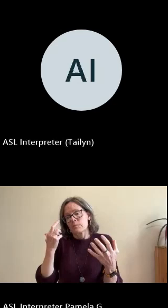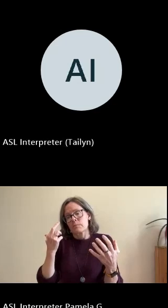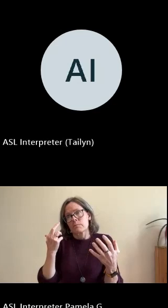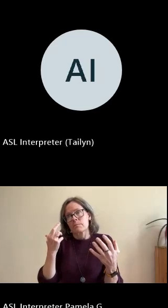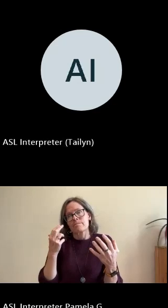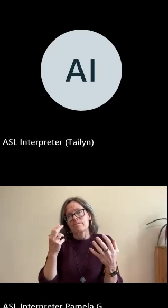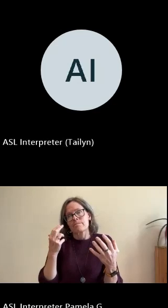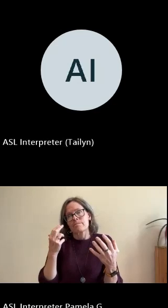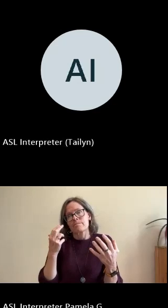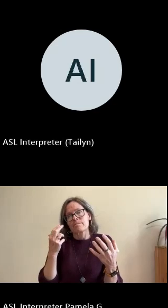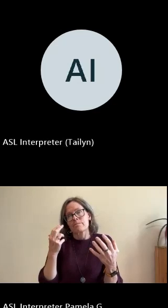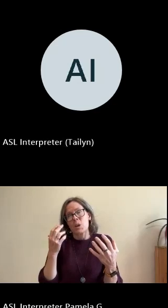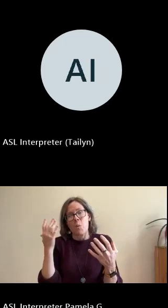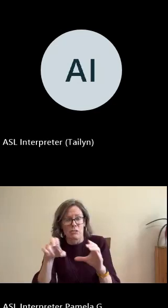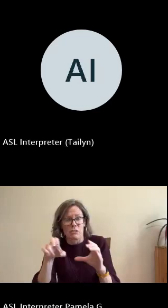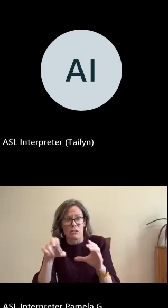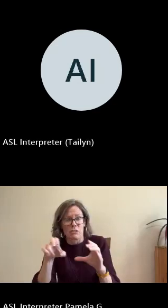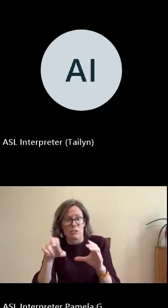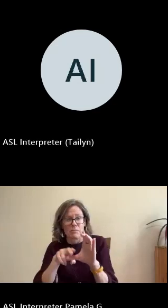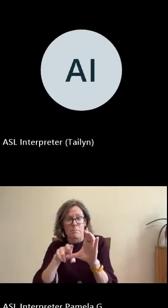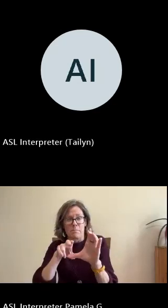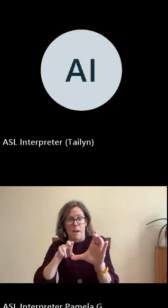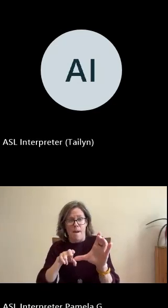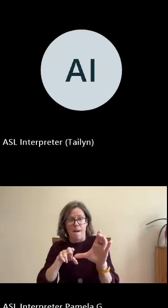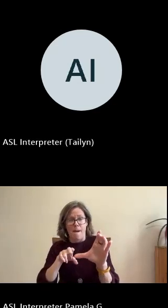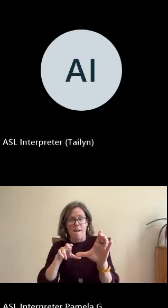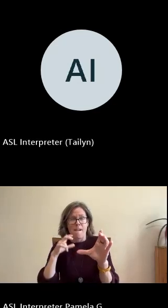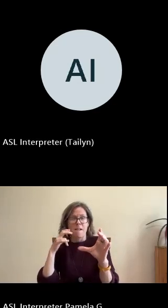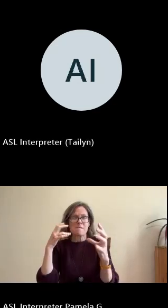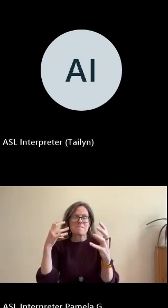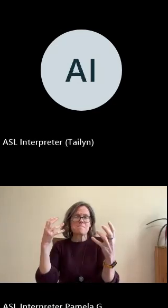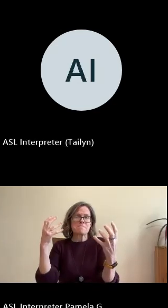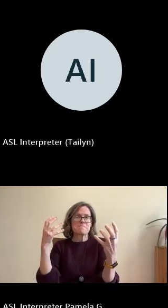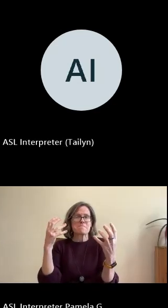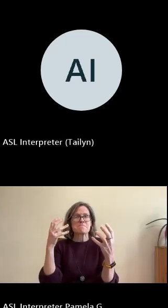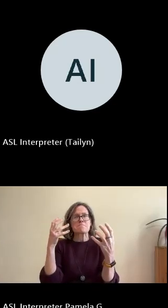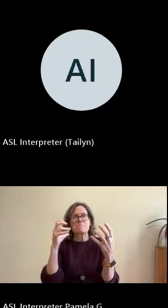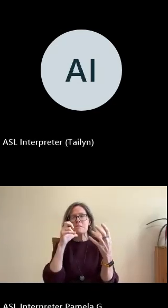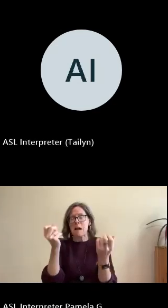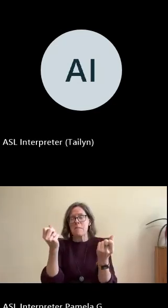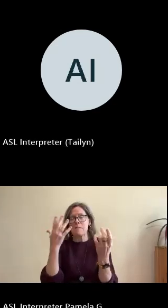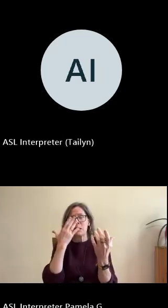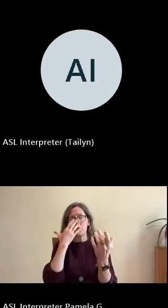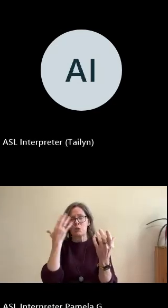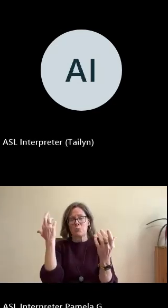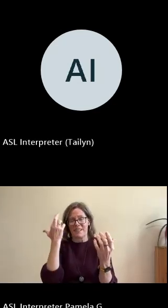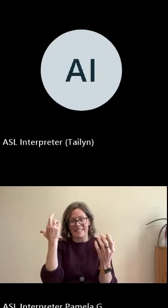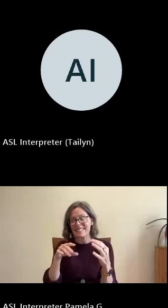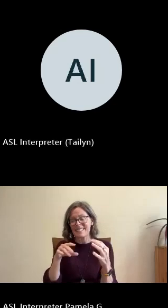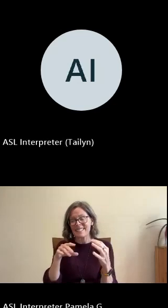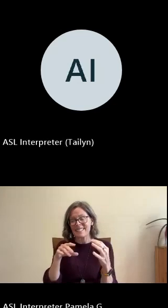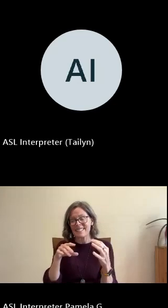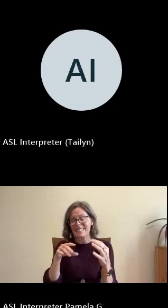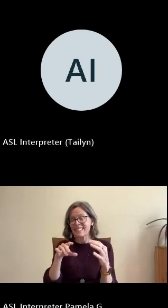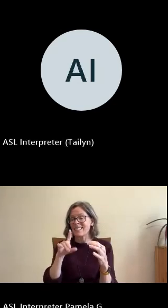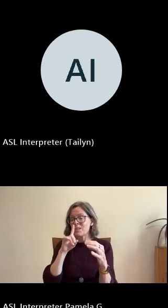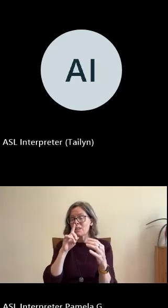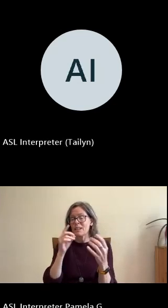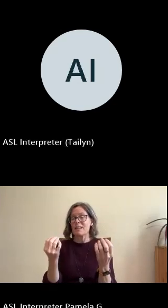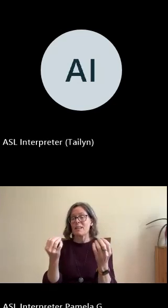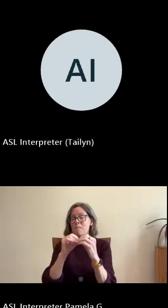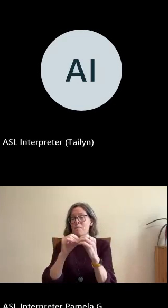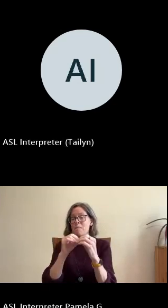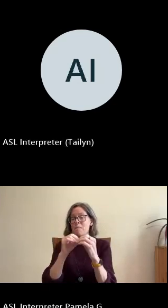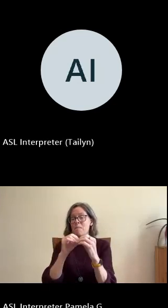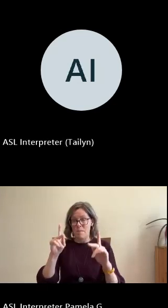much, because if it's anything to do with how we are functioning as an organization, you have the power to change that. And I'm always happy to